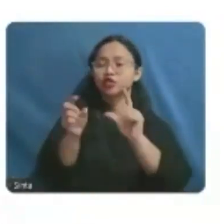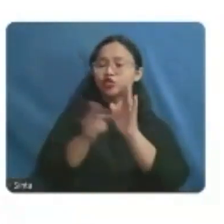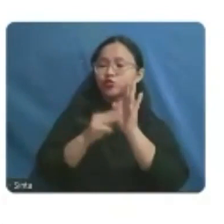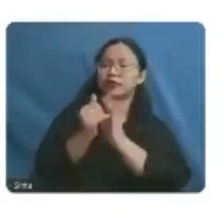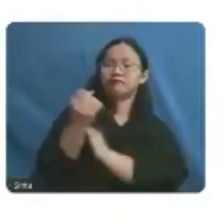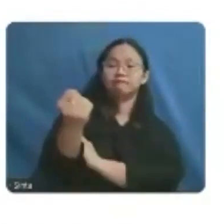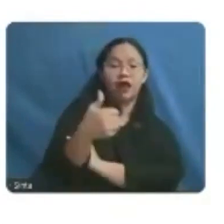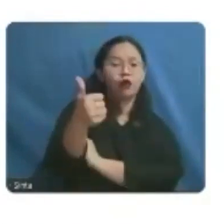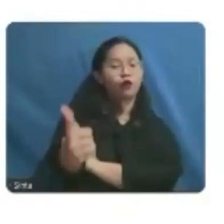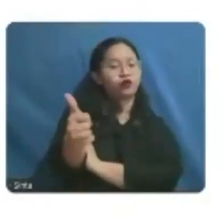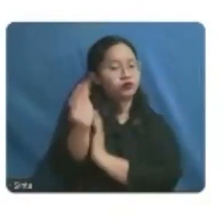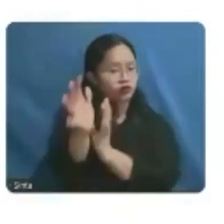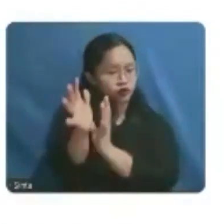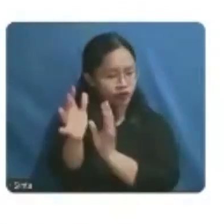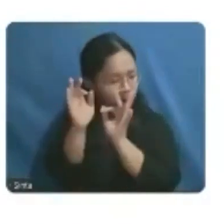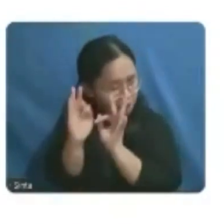the